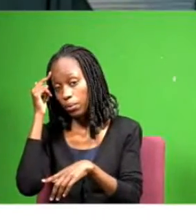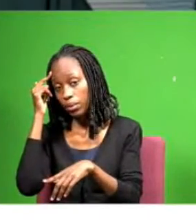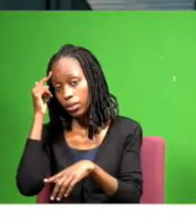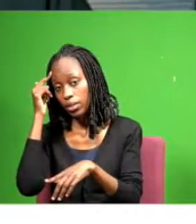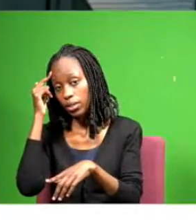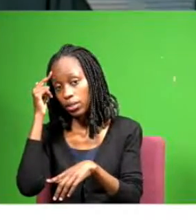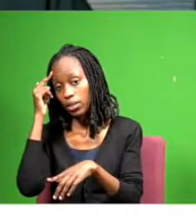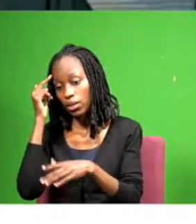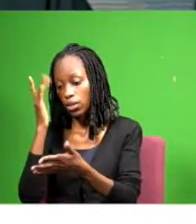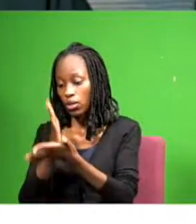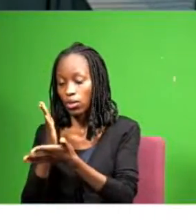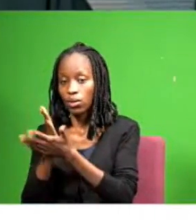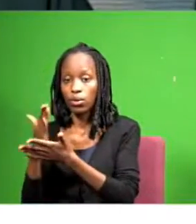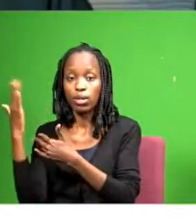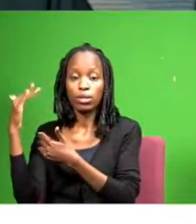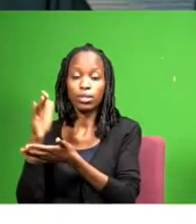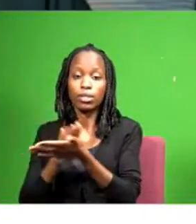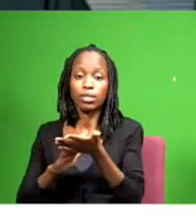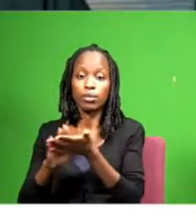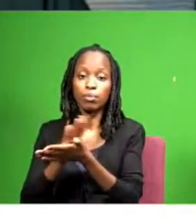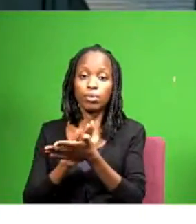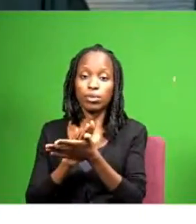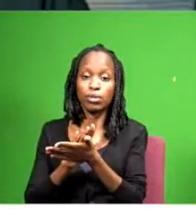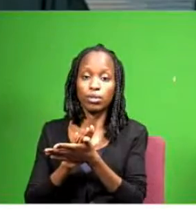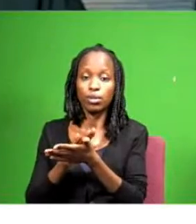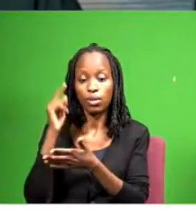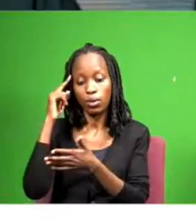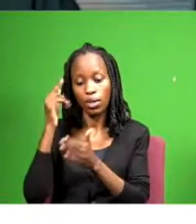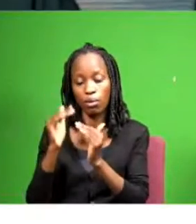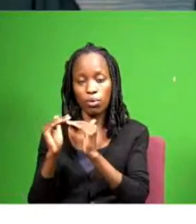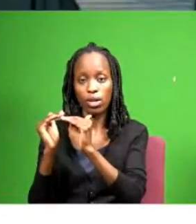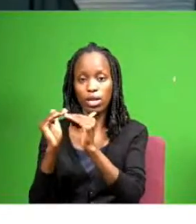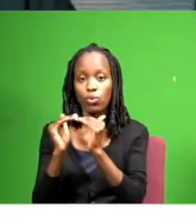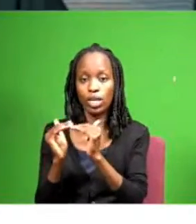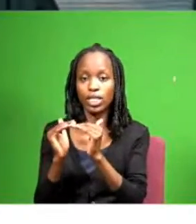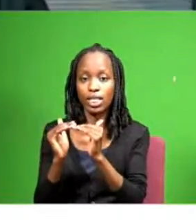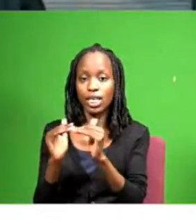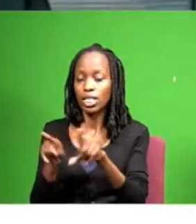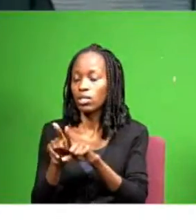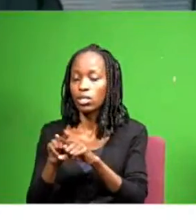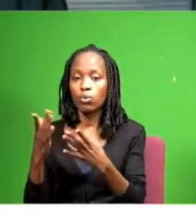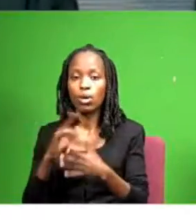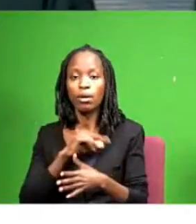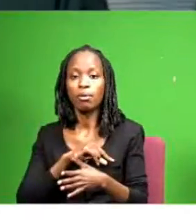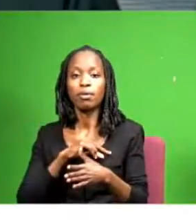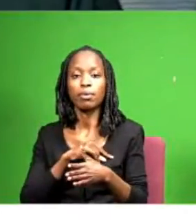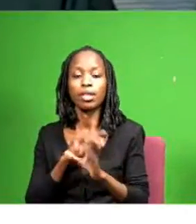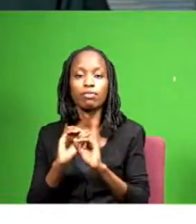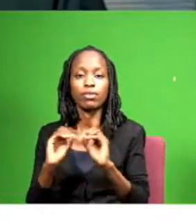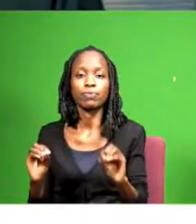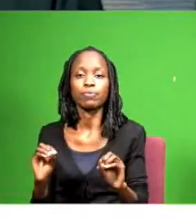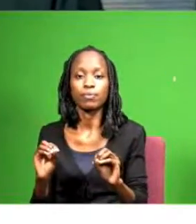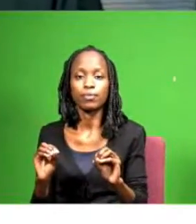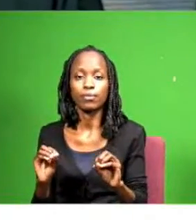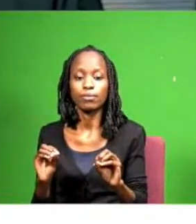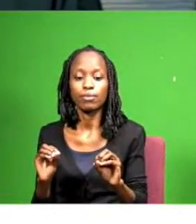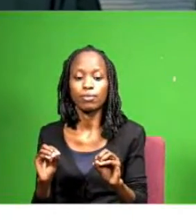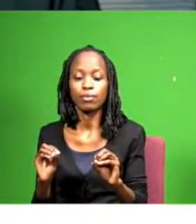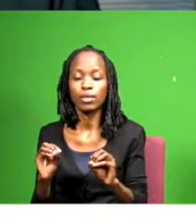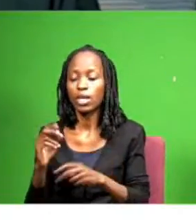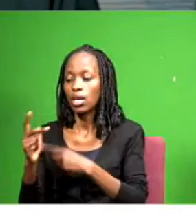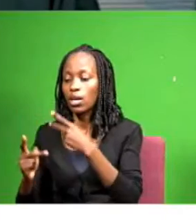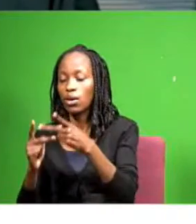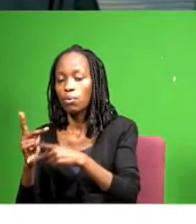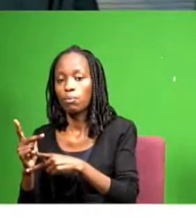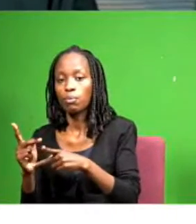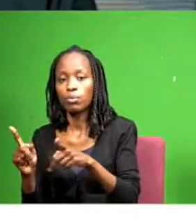legitimate expectation is based on consideration of fairness, even where benefit claimed is not procedural, it